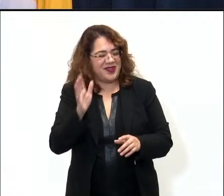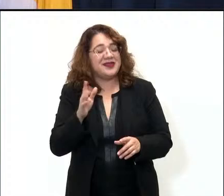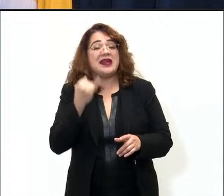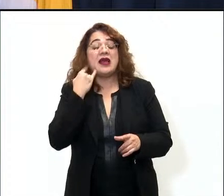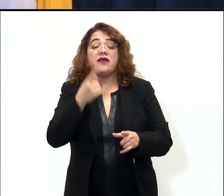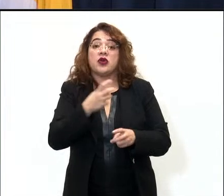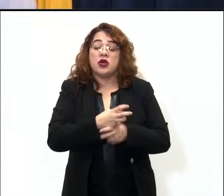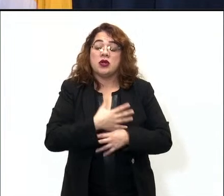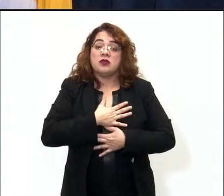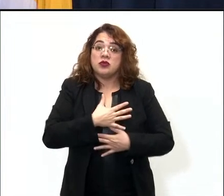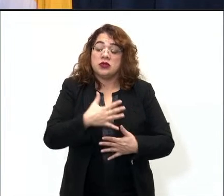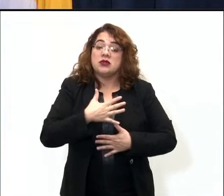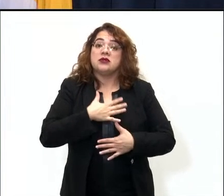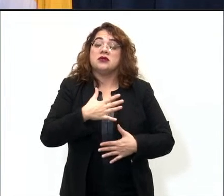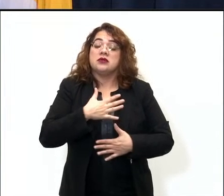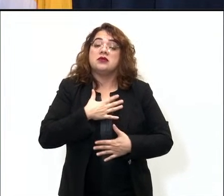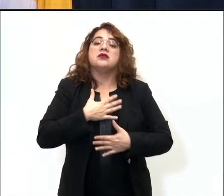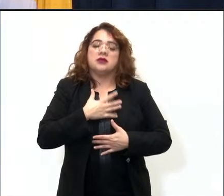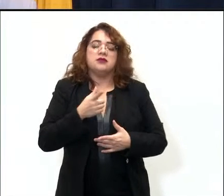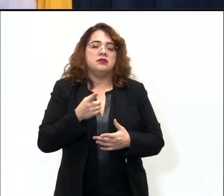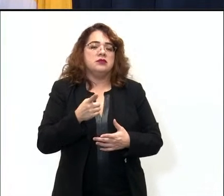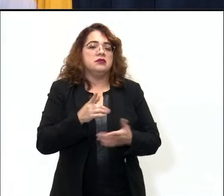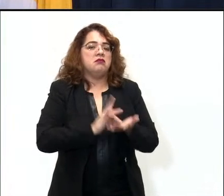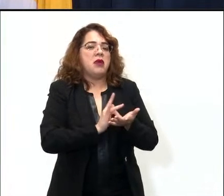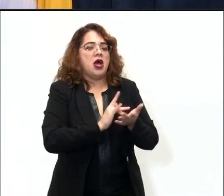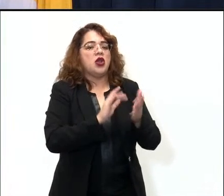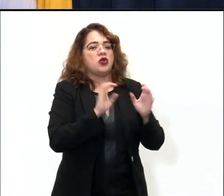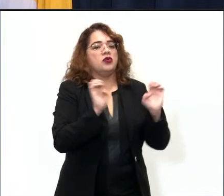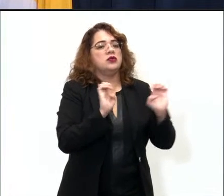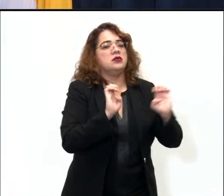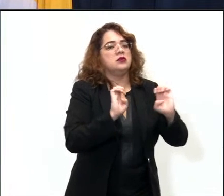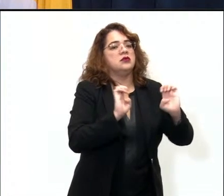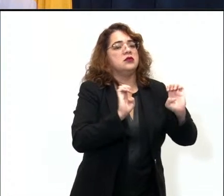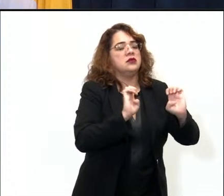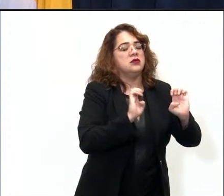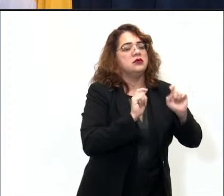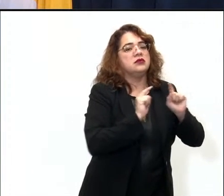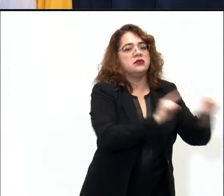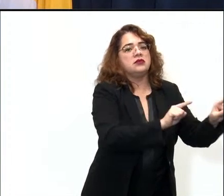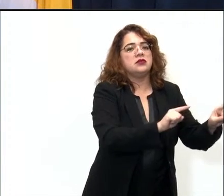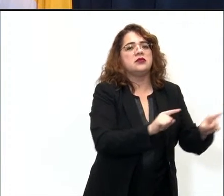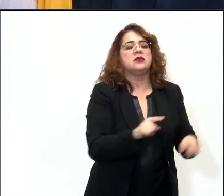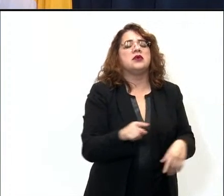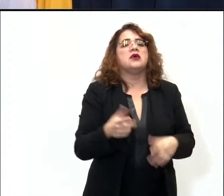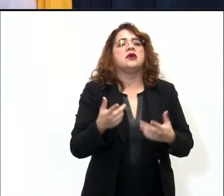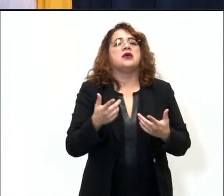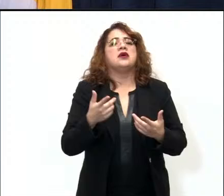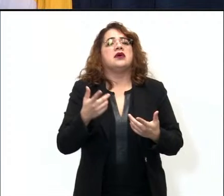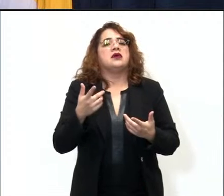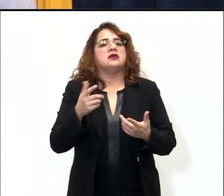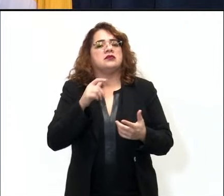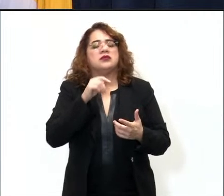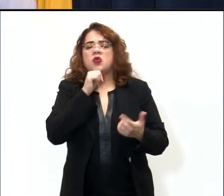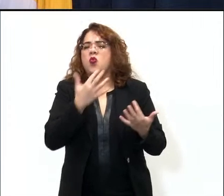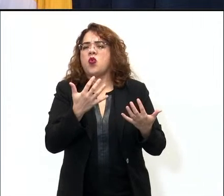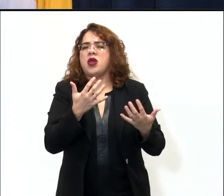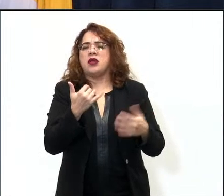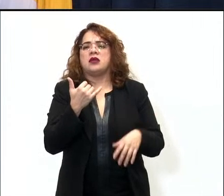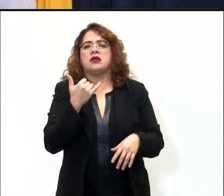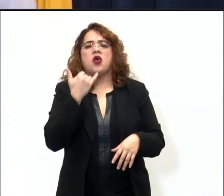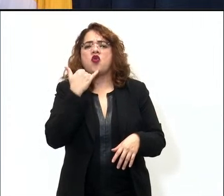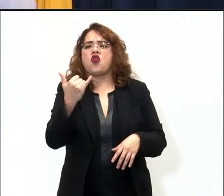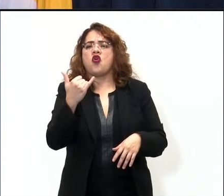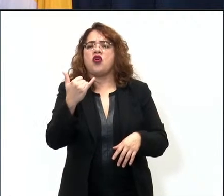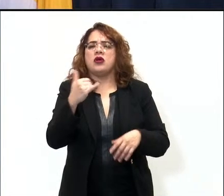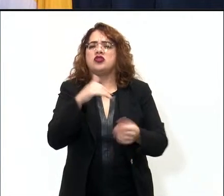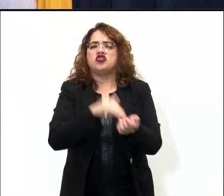case. Monitor yourself completely when you're for any worsening of symptoms, and don't wait to call the doctor if you're concerned about the